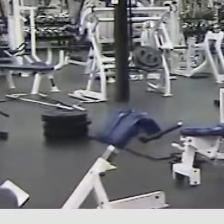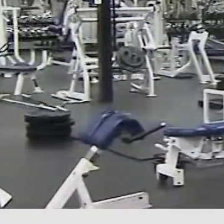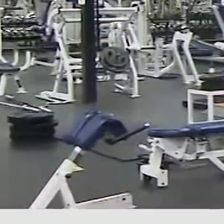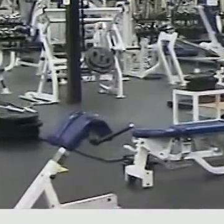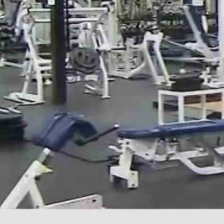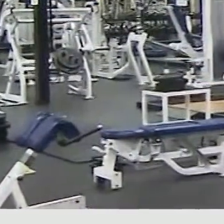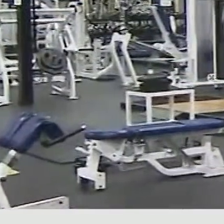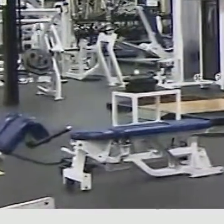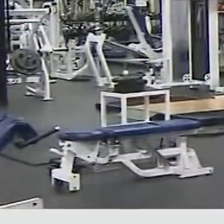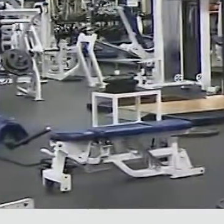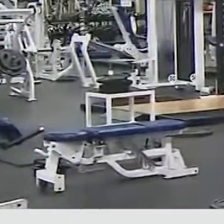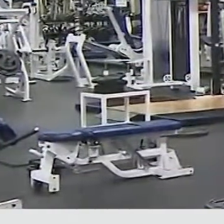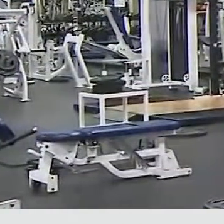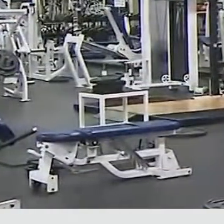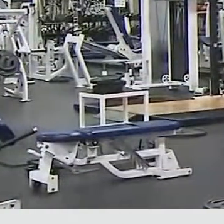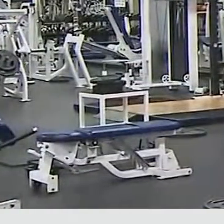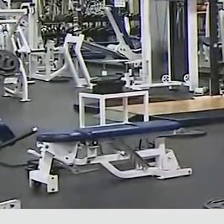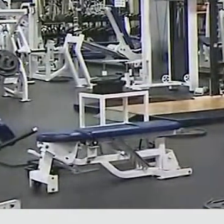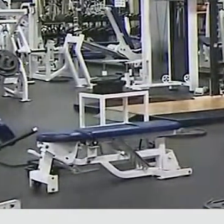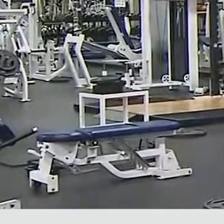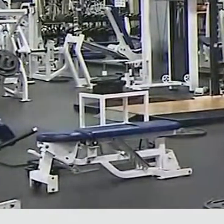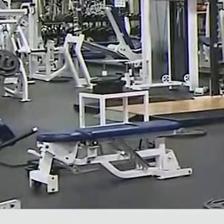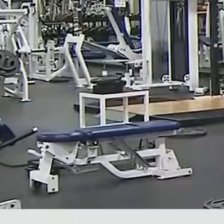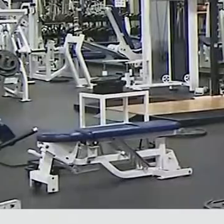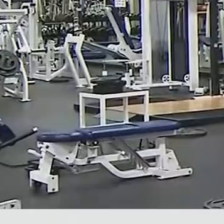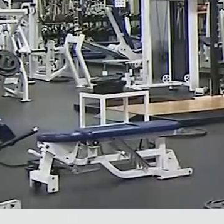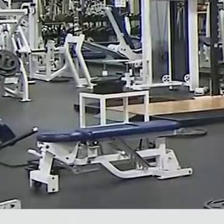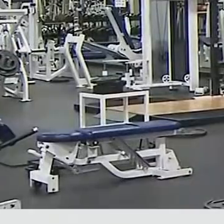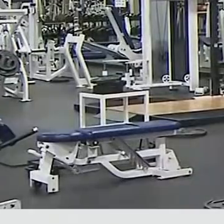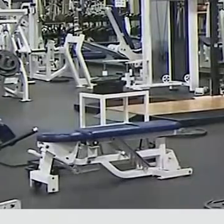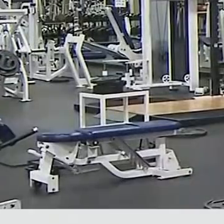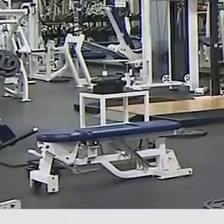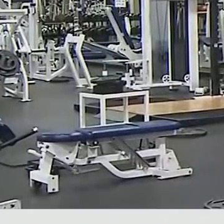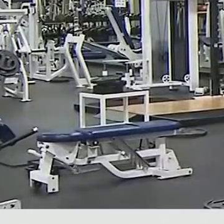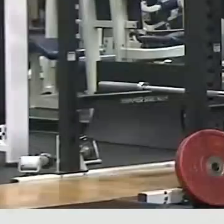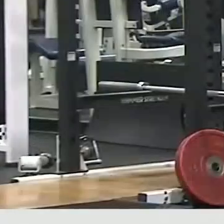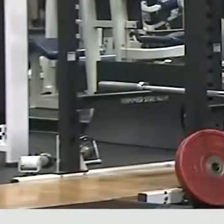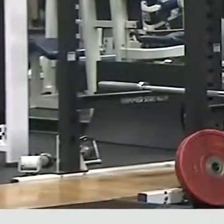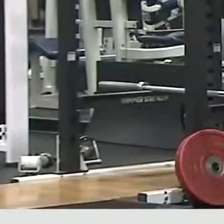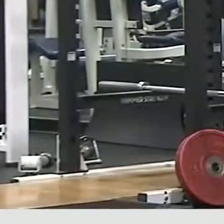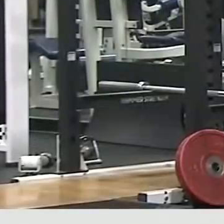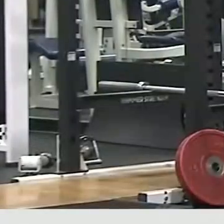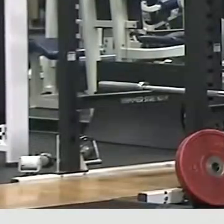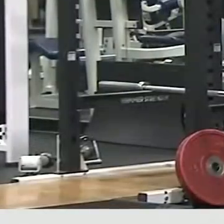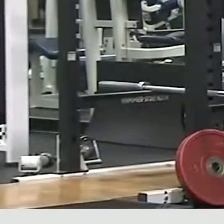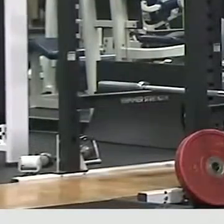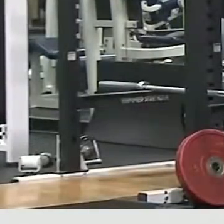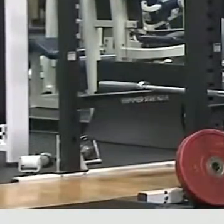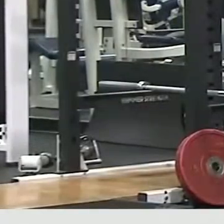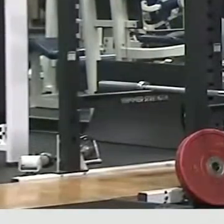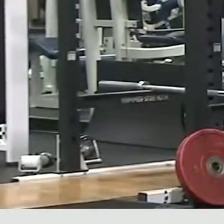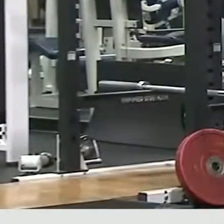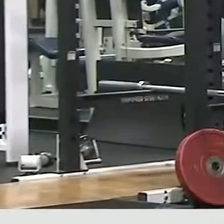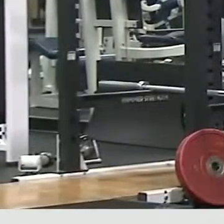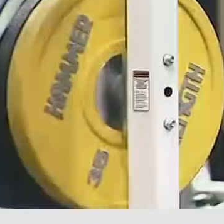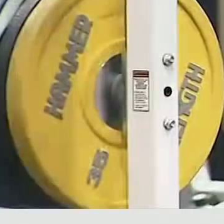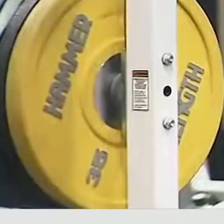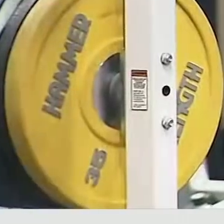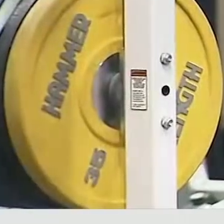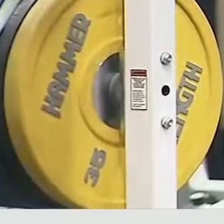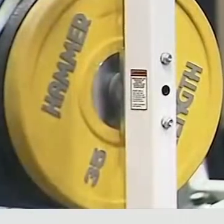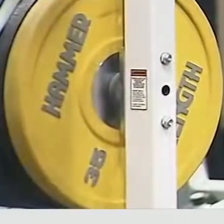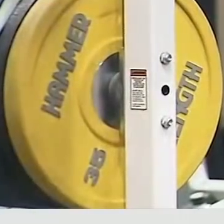space around people. Other requirements include enhanced ventilation, pre-bookings, and time spacing between classes. Masking is